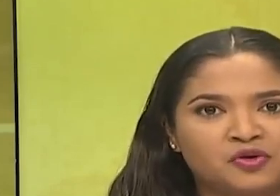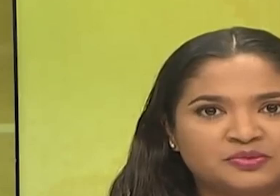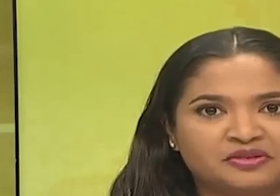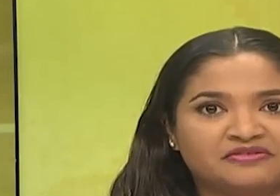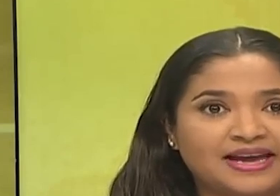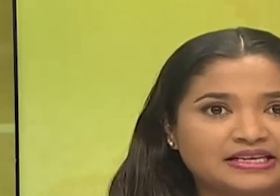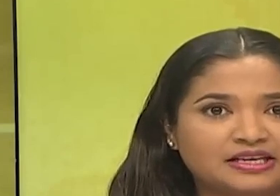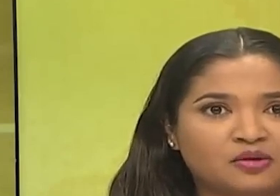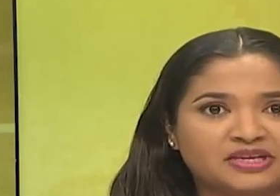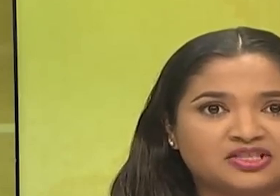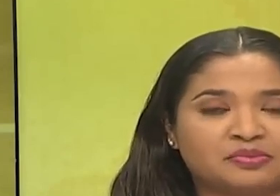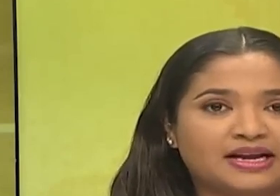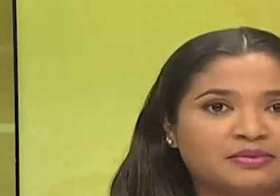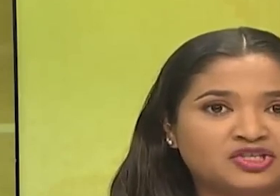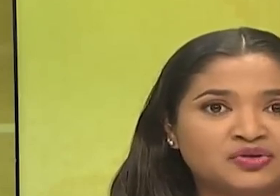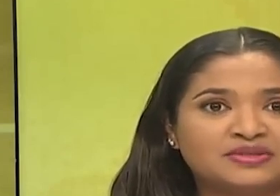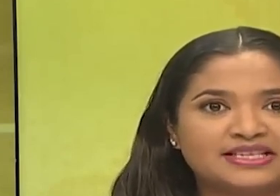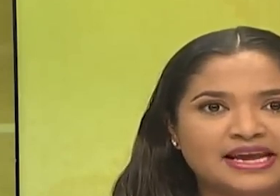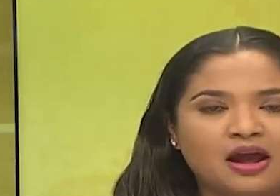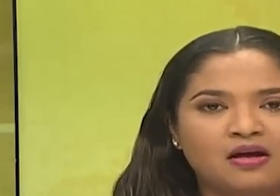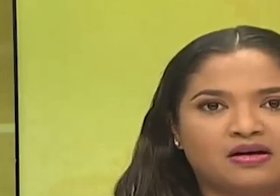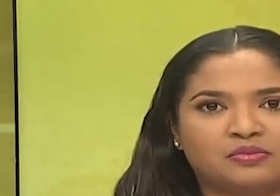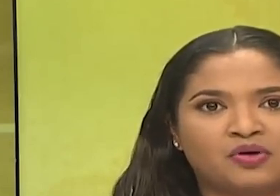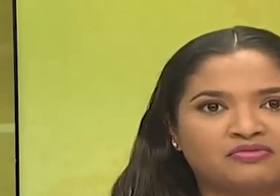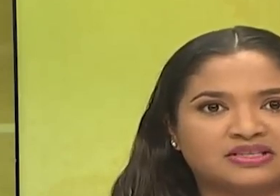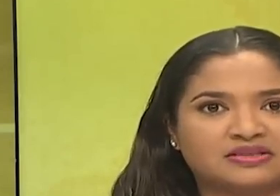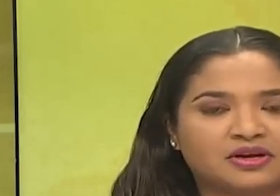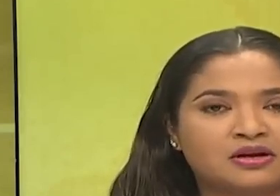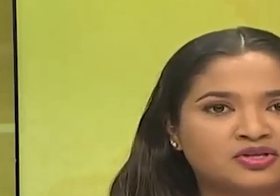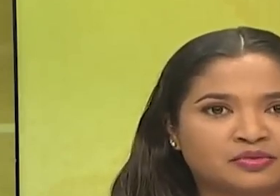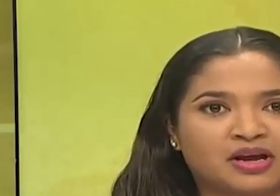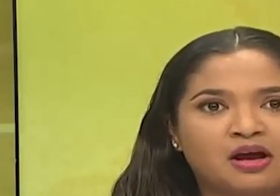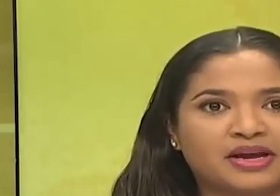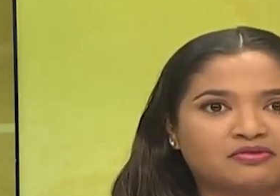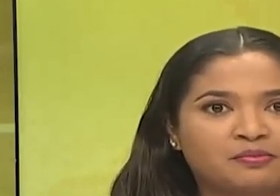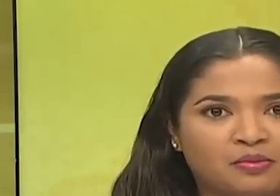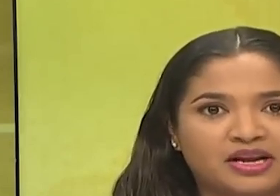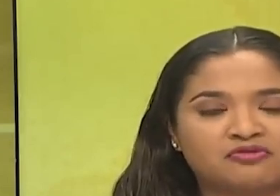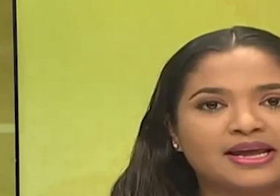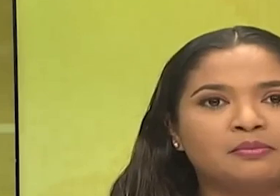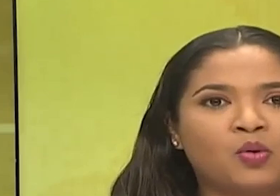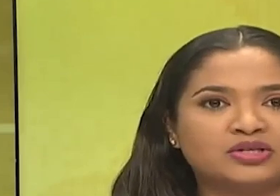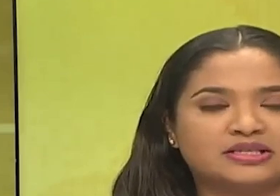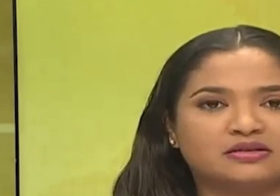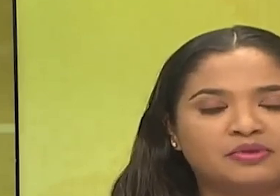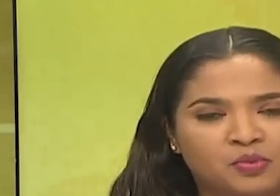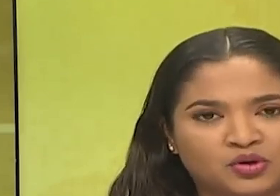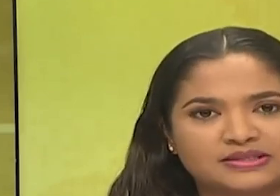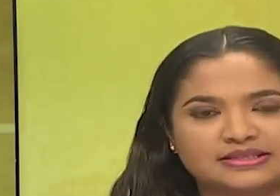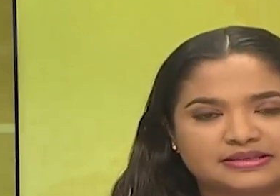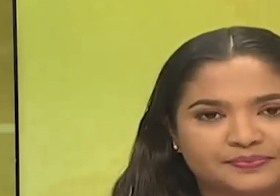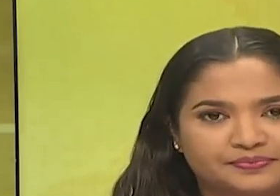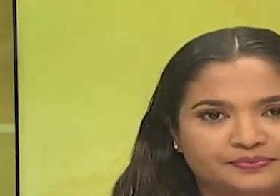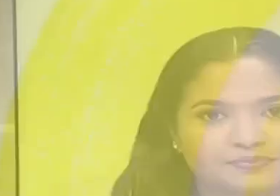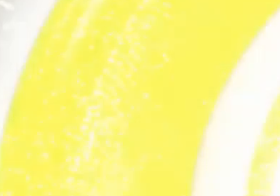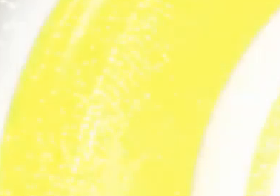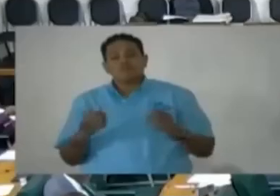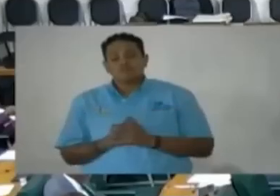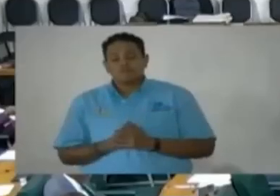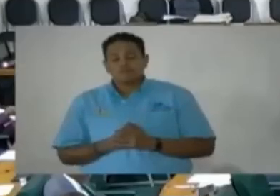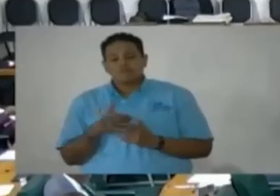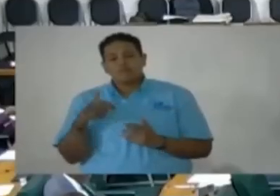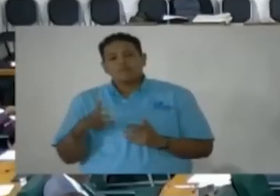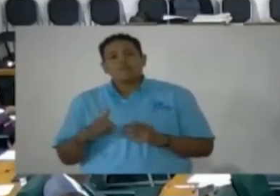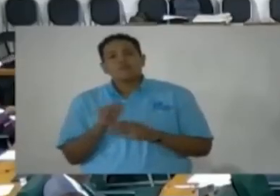Malahu Fort provided an update to Parliament Tuesday on the progress of the country becoming a republic. Raquel Porter reports.